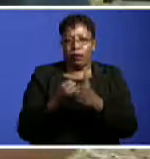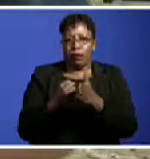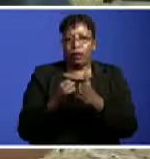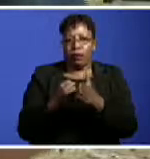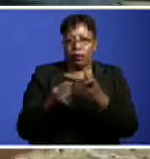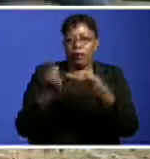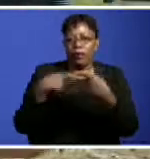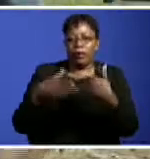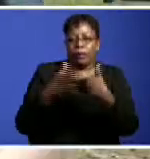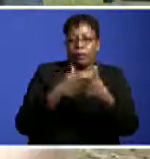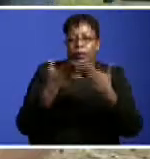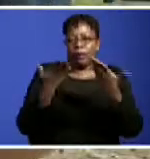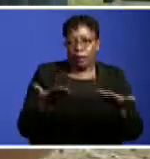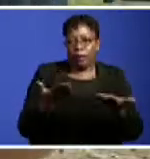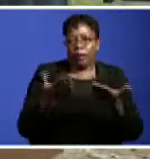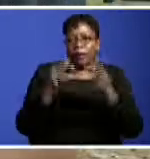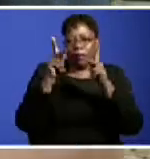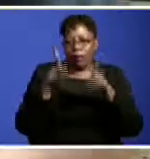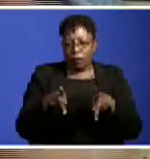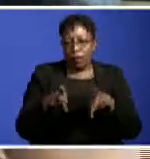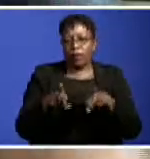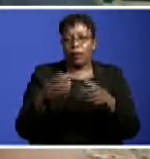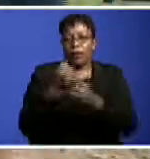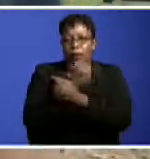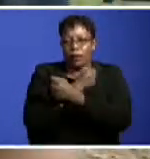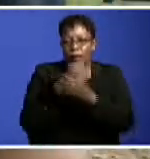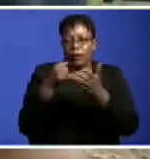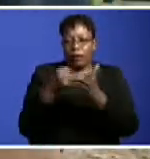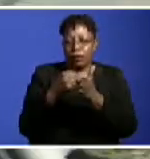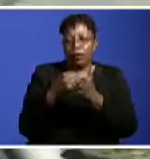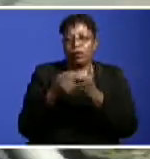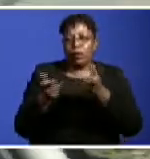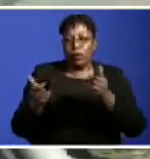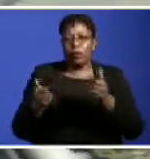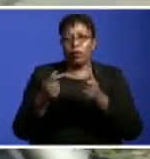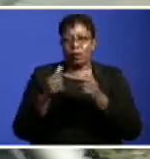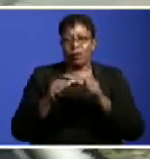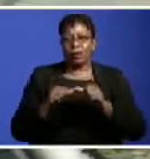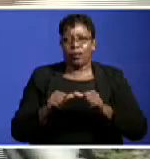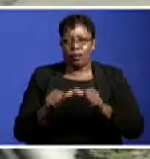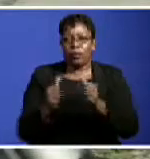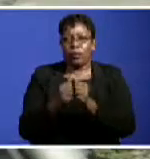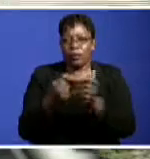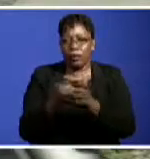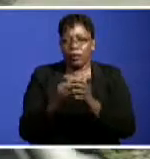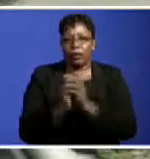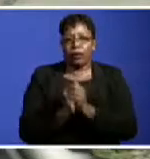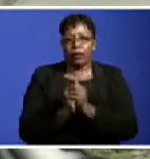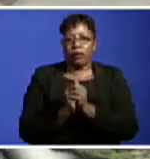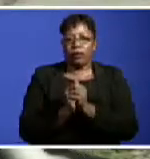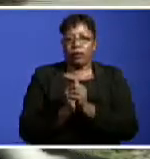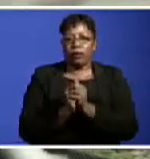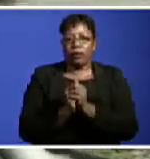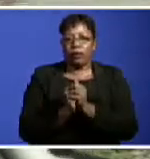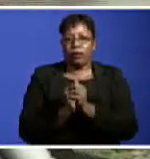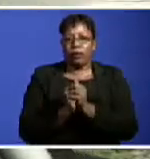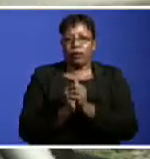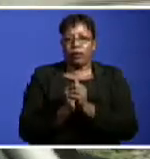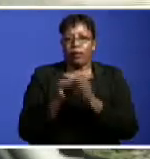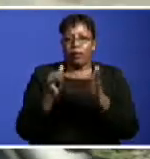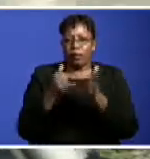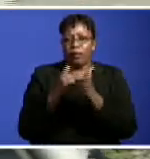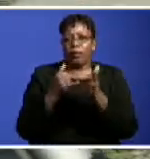back out here. And everybody loved it once we got back out here, and we just want to keep it going. Having them create this has been,